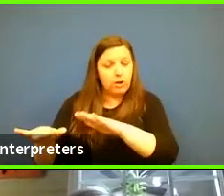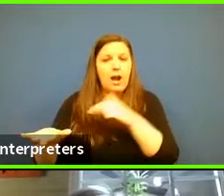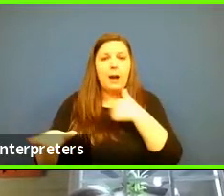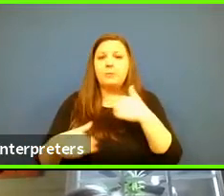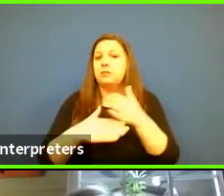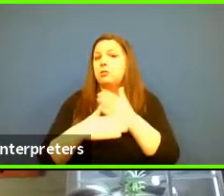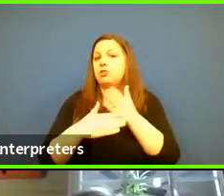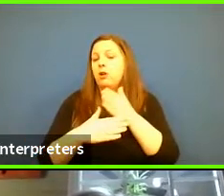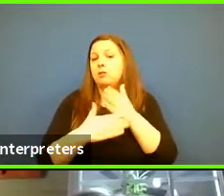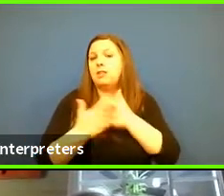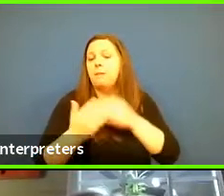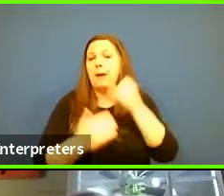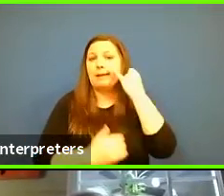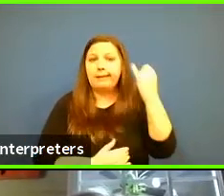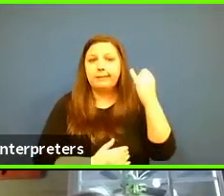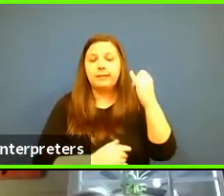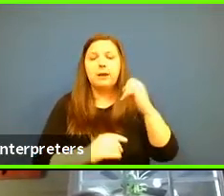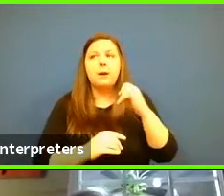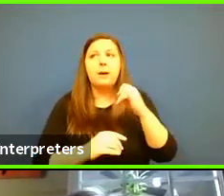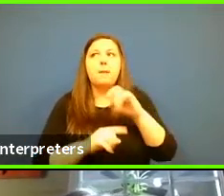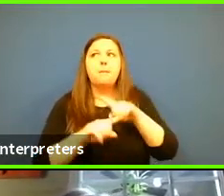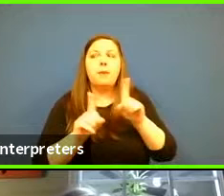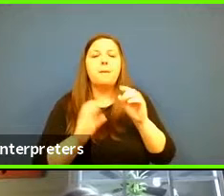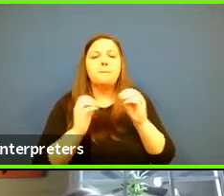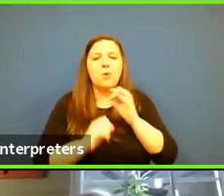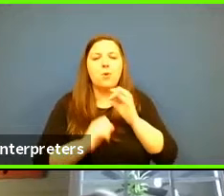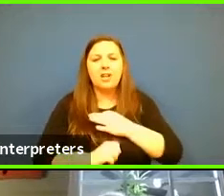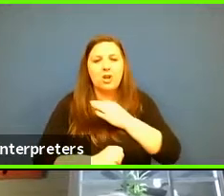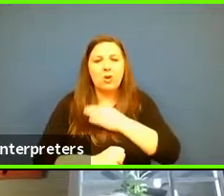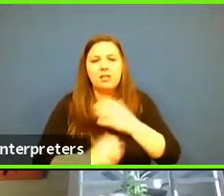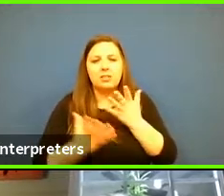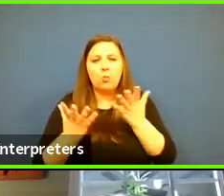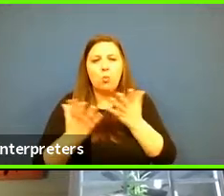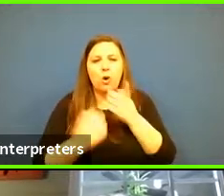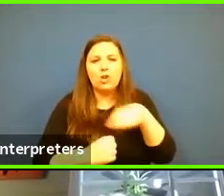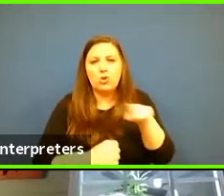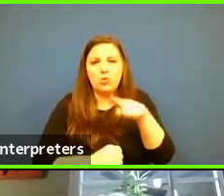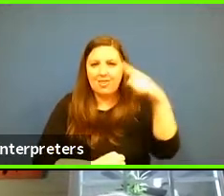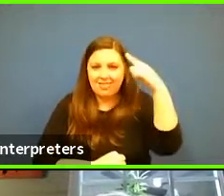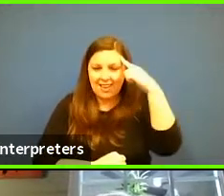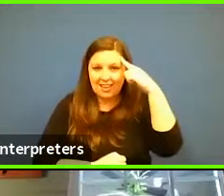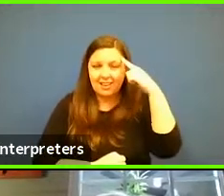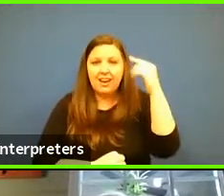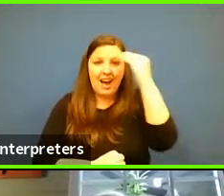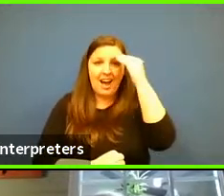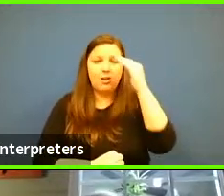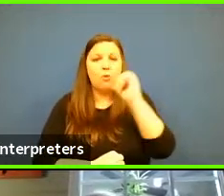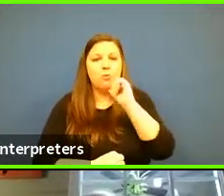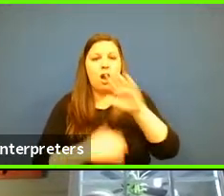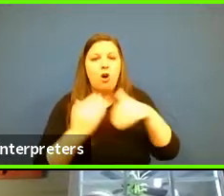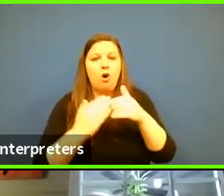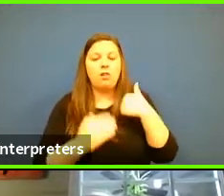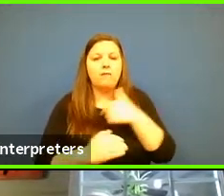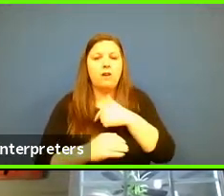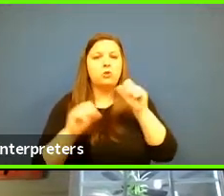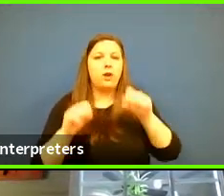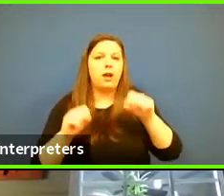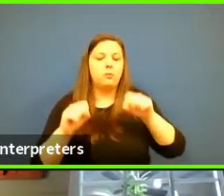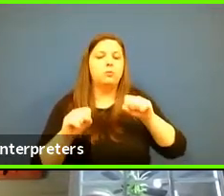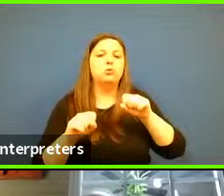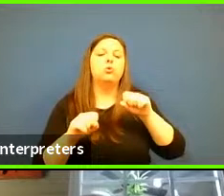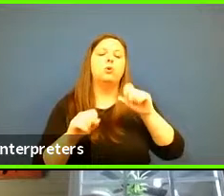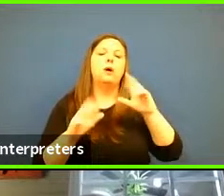is not, I'm more curious about what you all think. I know that not all of us are able to meet in person for a variety of different